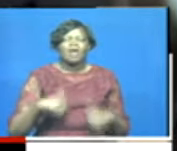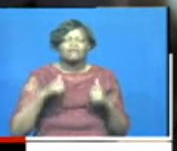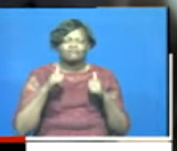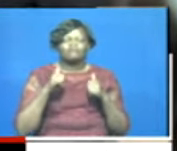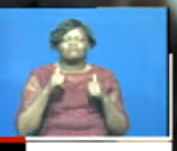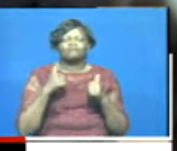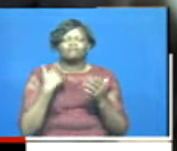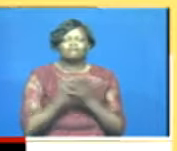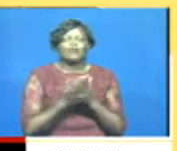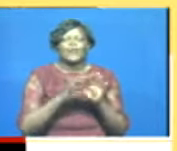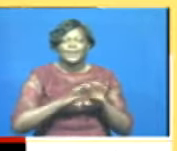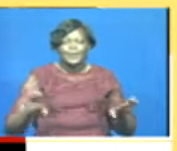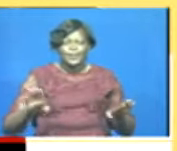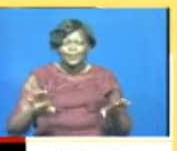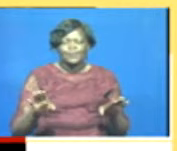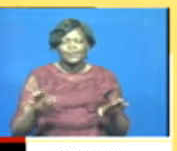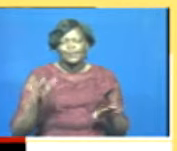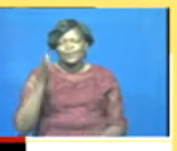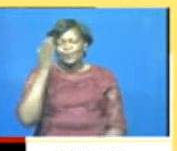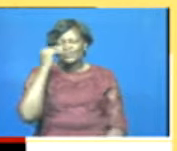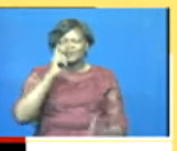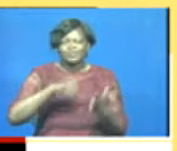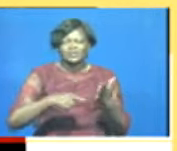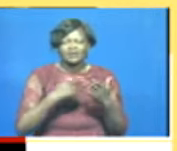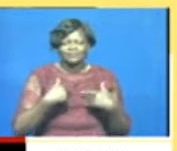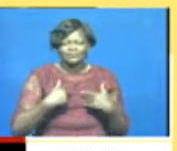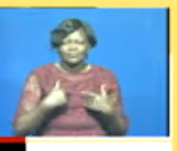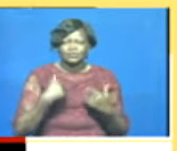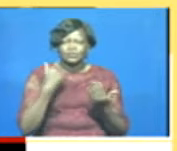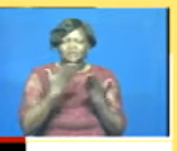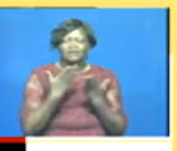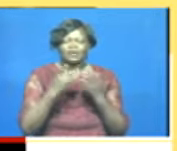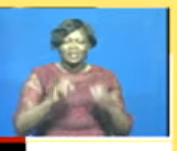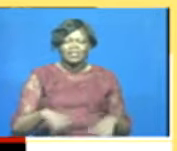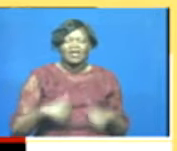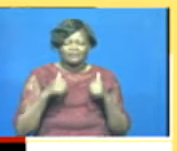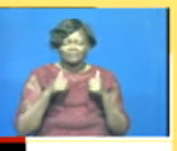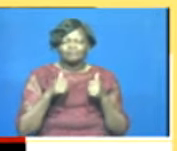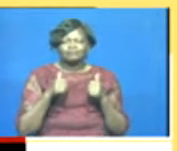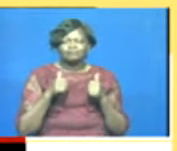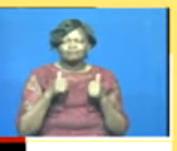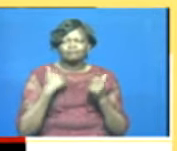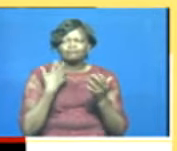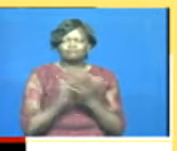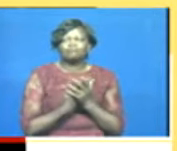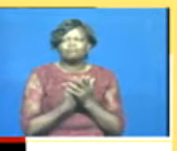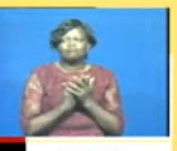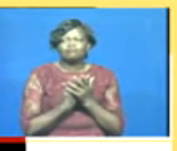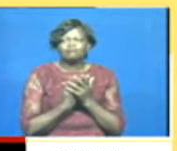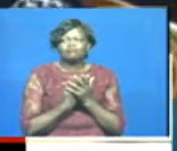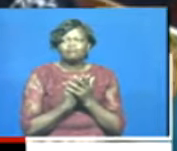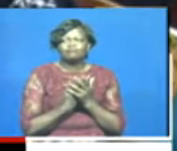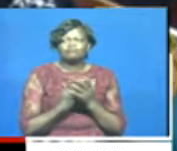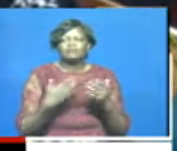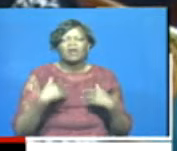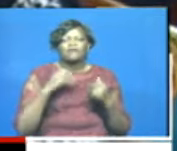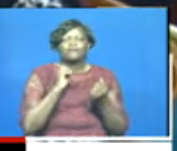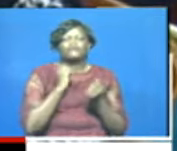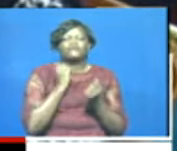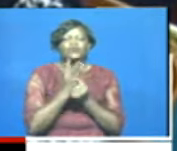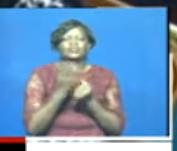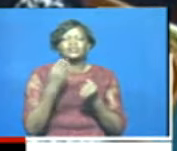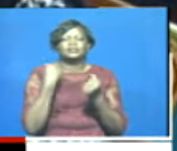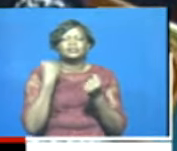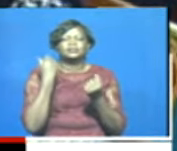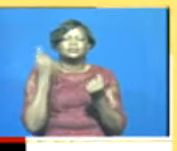court proved he was guilty. The accused person to serve life imprisonment. He will need to appeal. You have 14 days to appeal. According